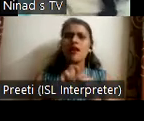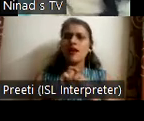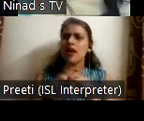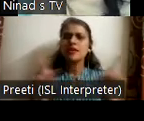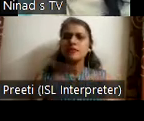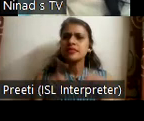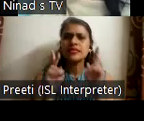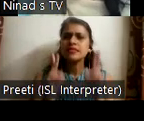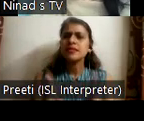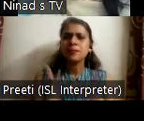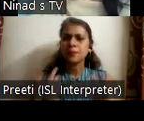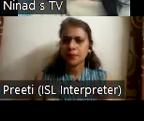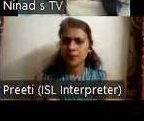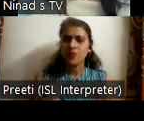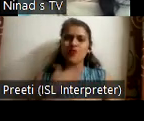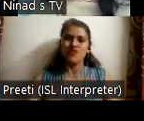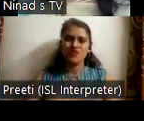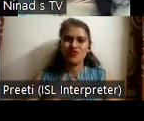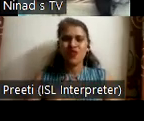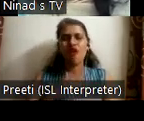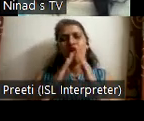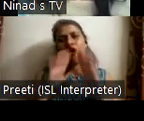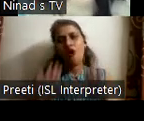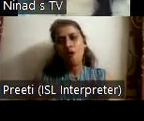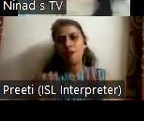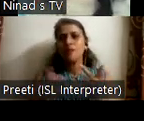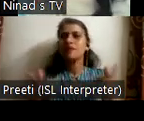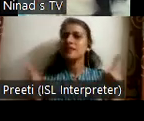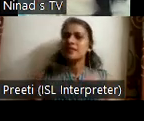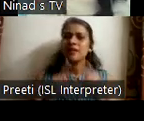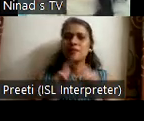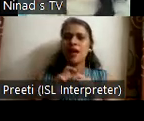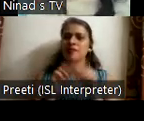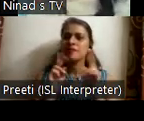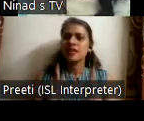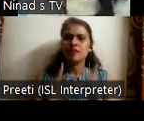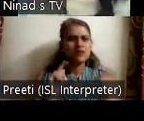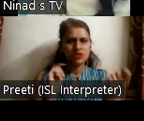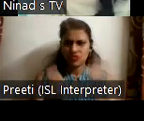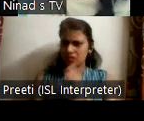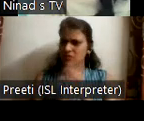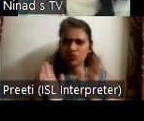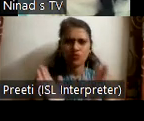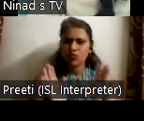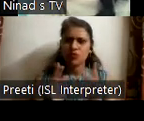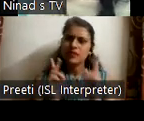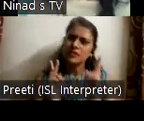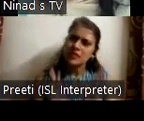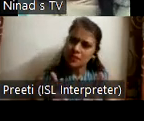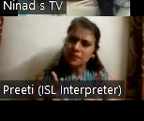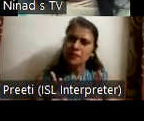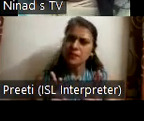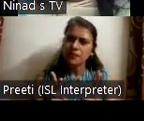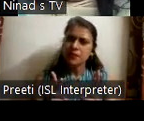are enjoying in the house as your own house, and it's my own